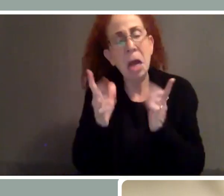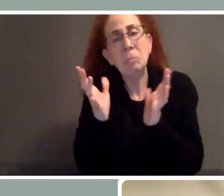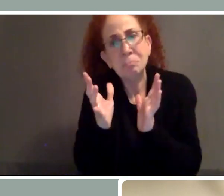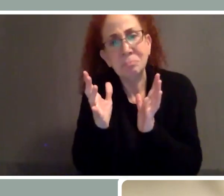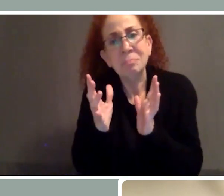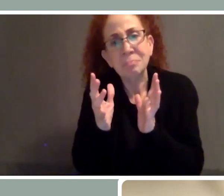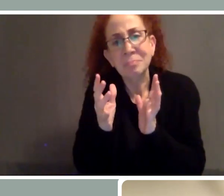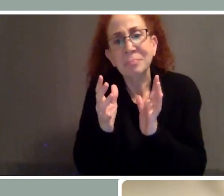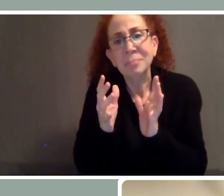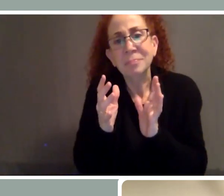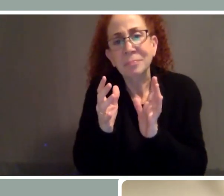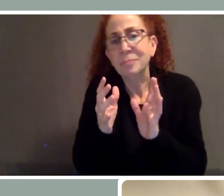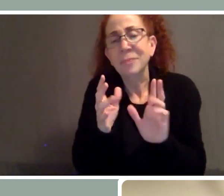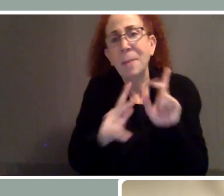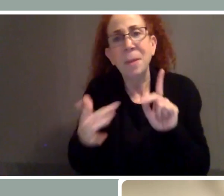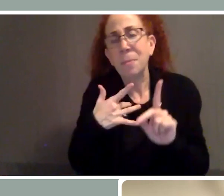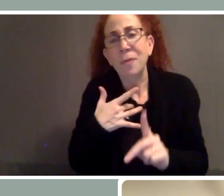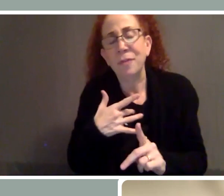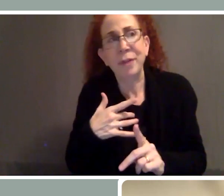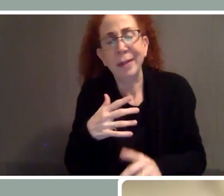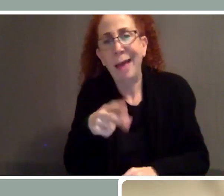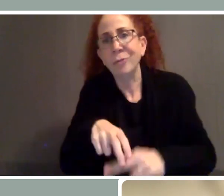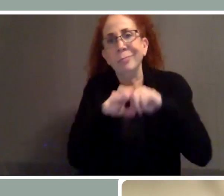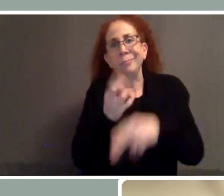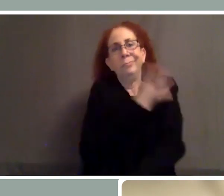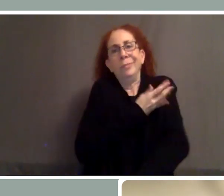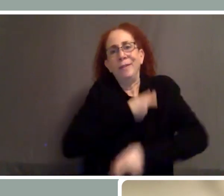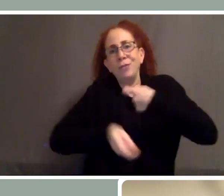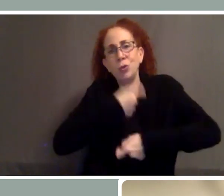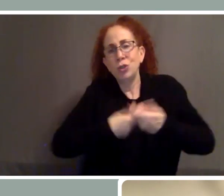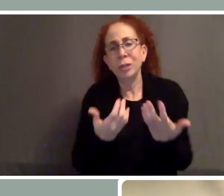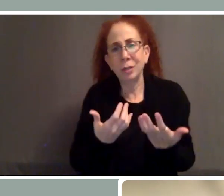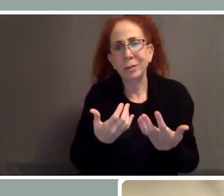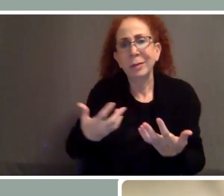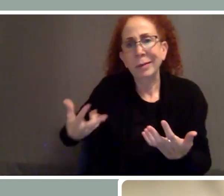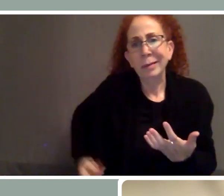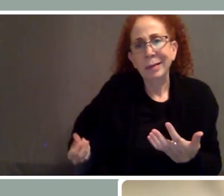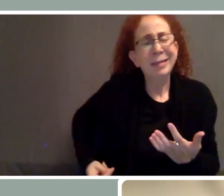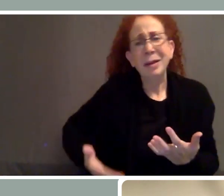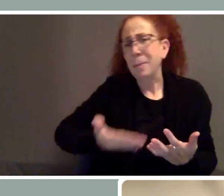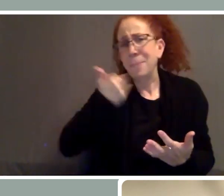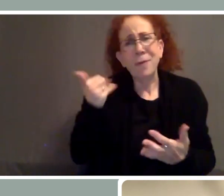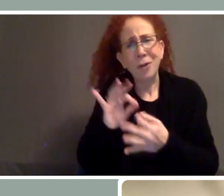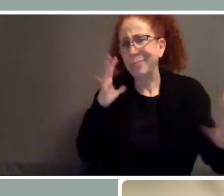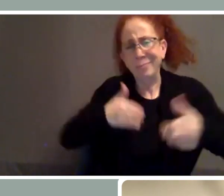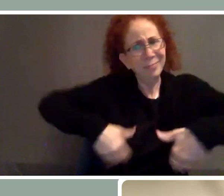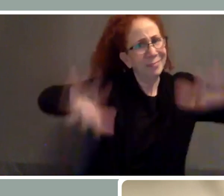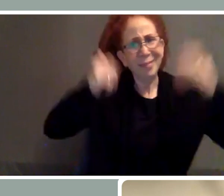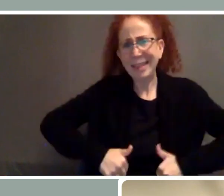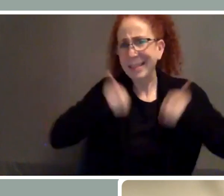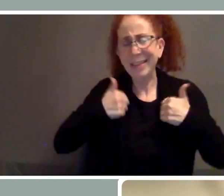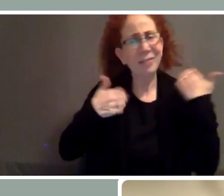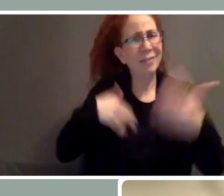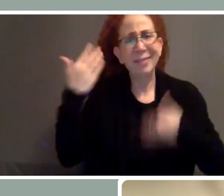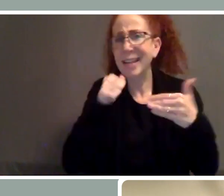they tie people to infusion units. So obviously what we want to be able to do is to let people live their lives and go about. And now that we're actually